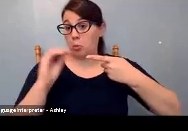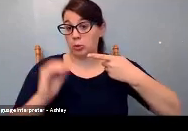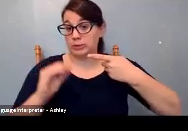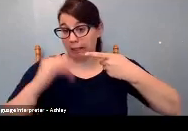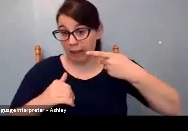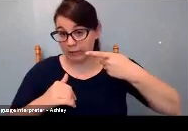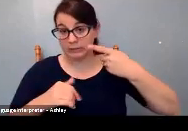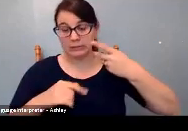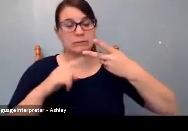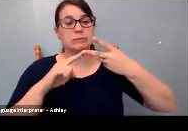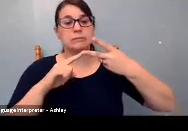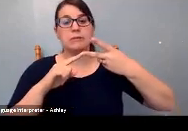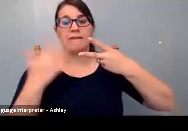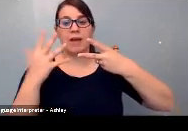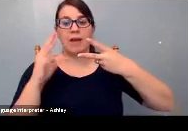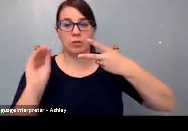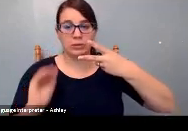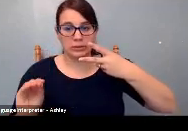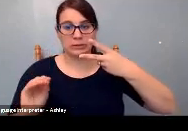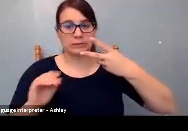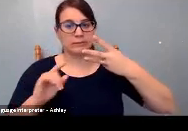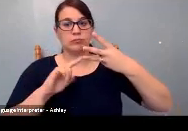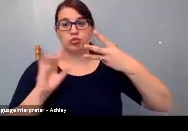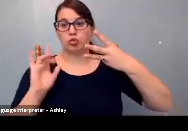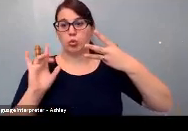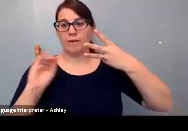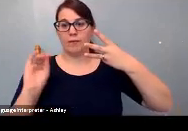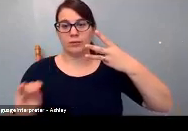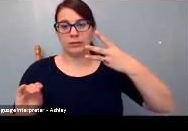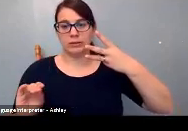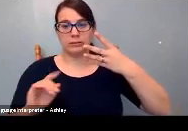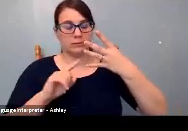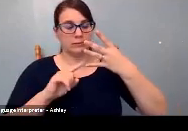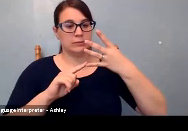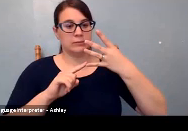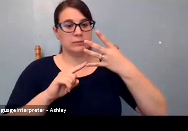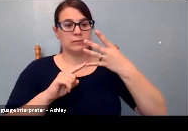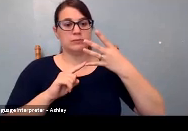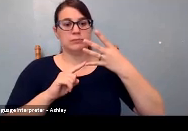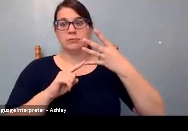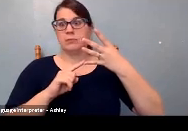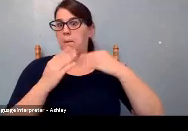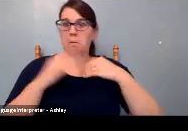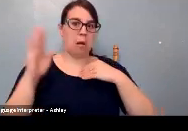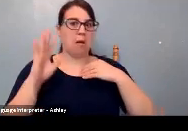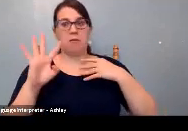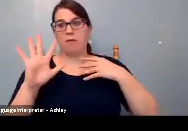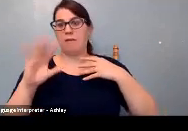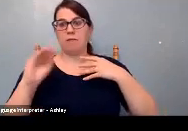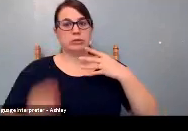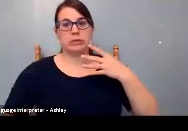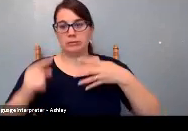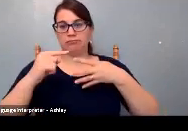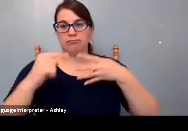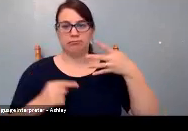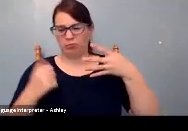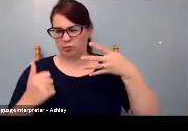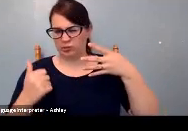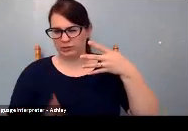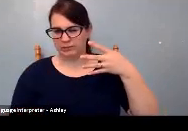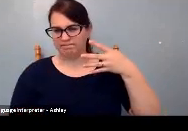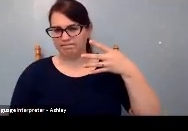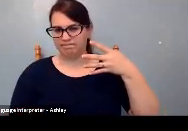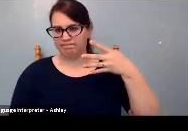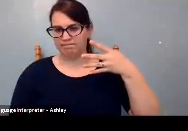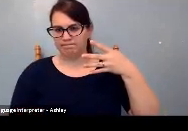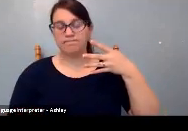5%, C, 25%, and D, more than 45%.